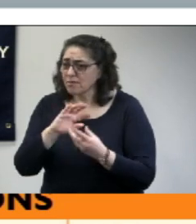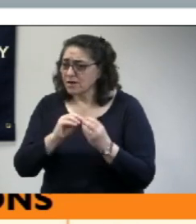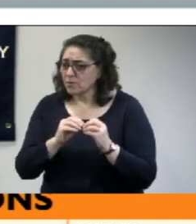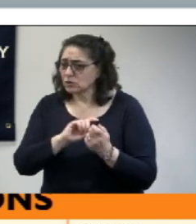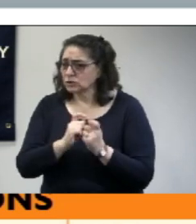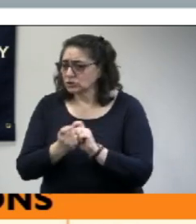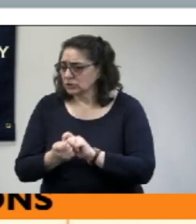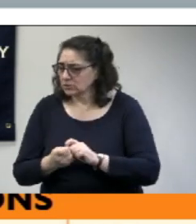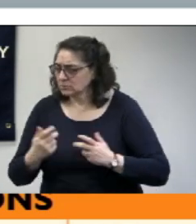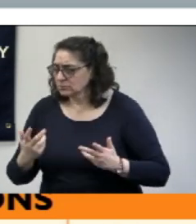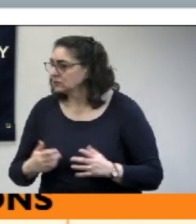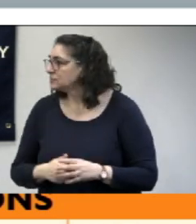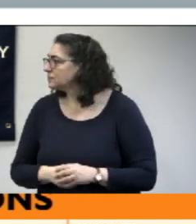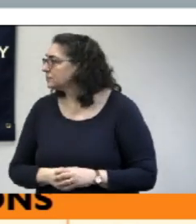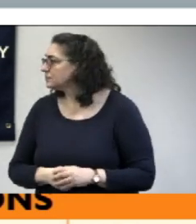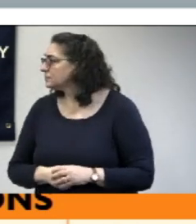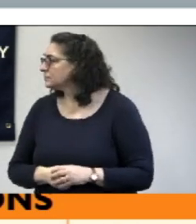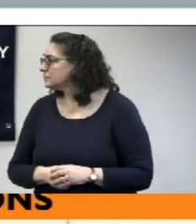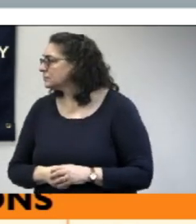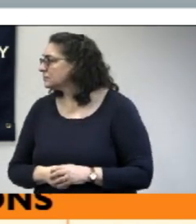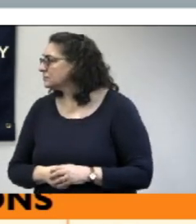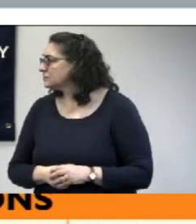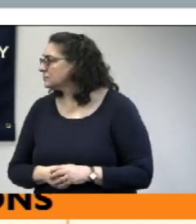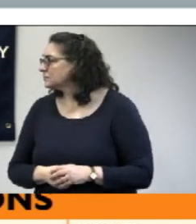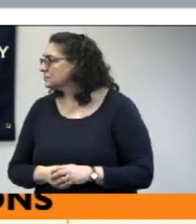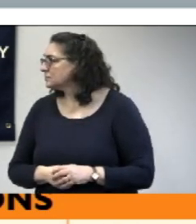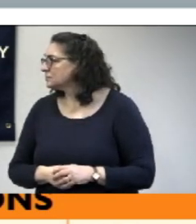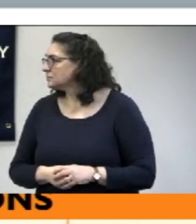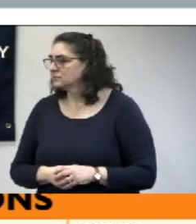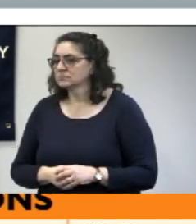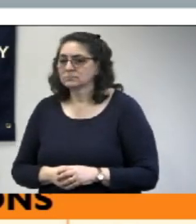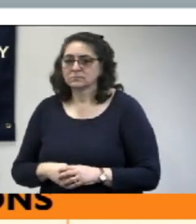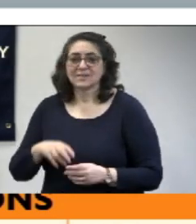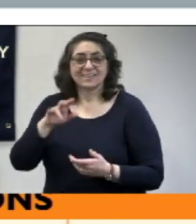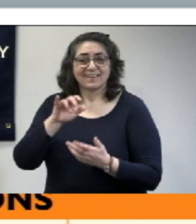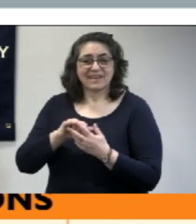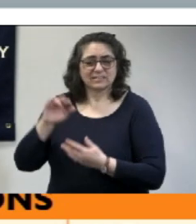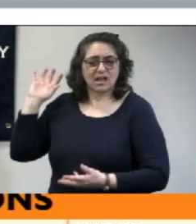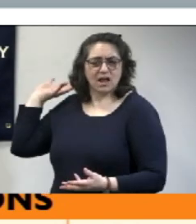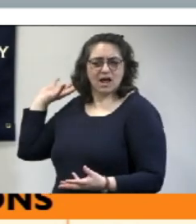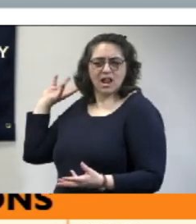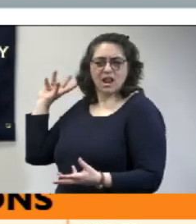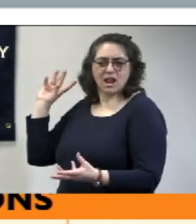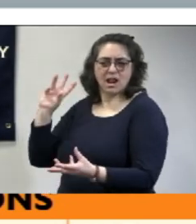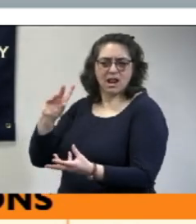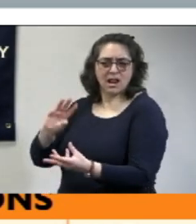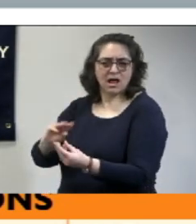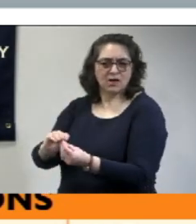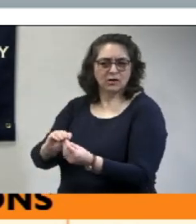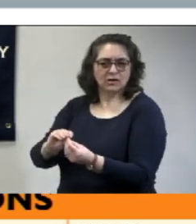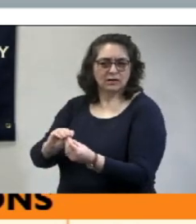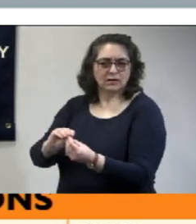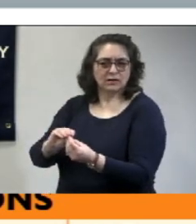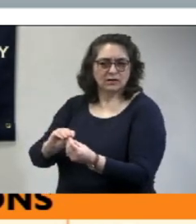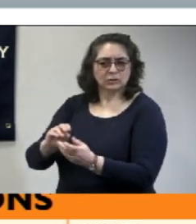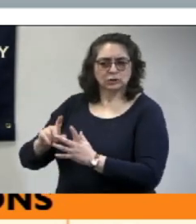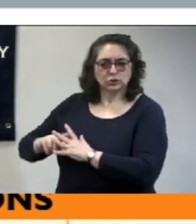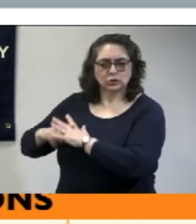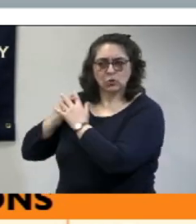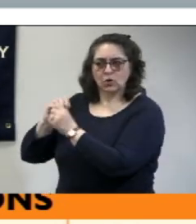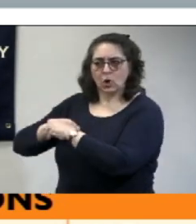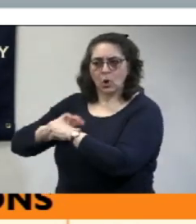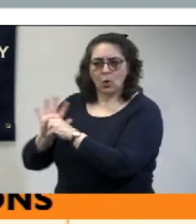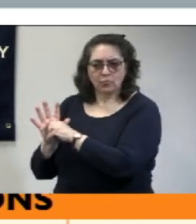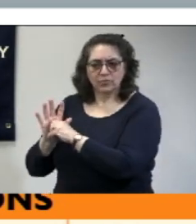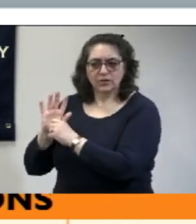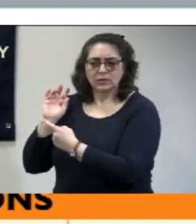that's 2,000, yes. That's from the beginning of the COVID to now. Actually, today the